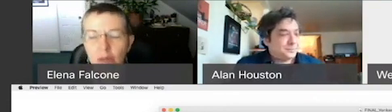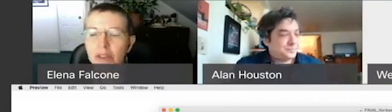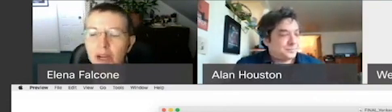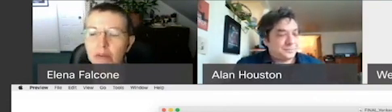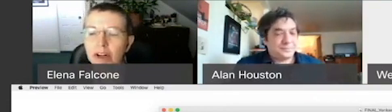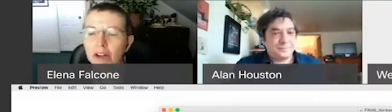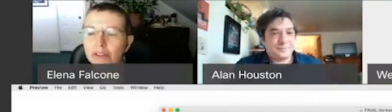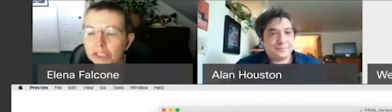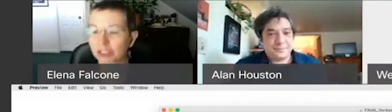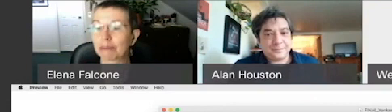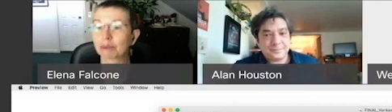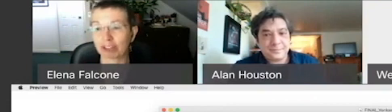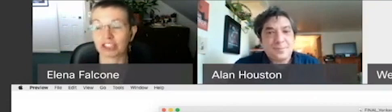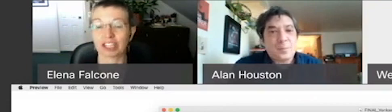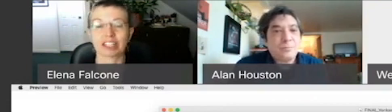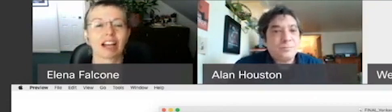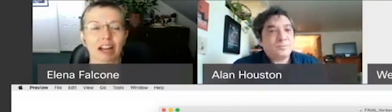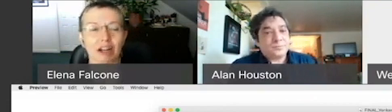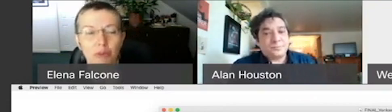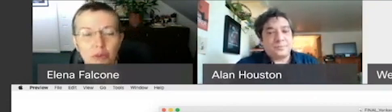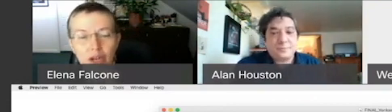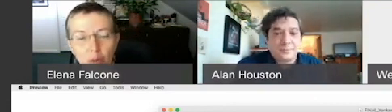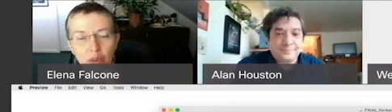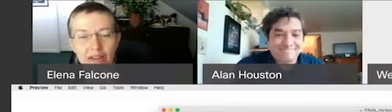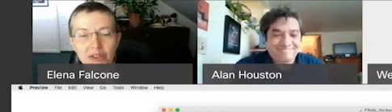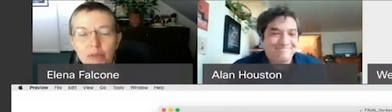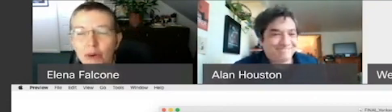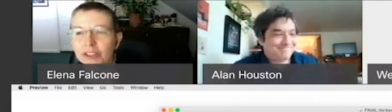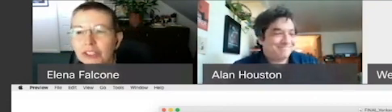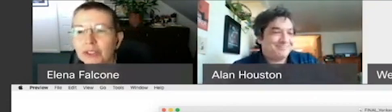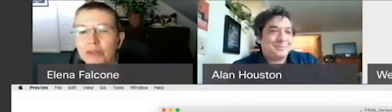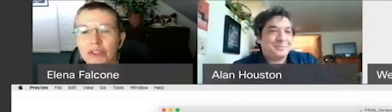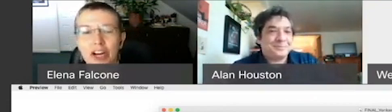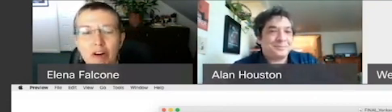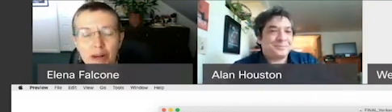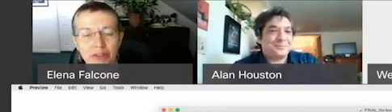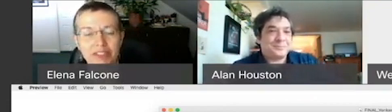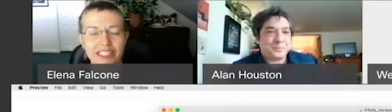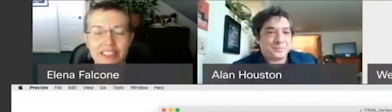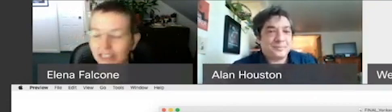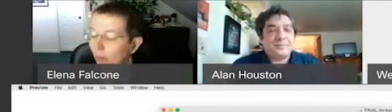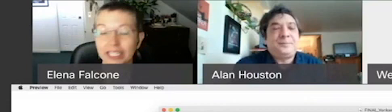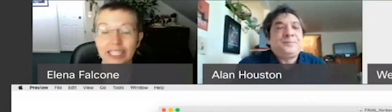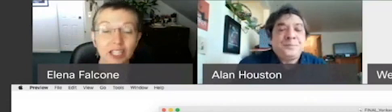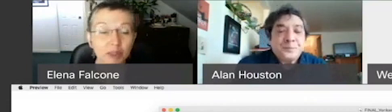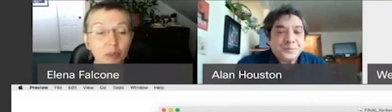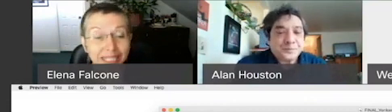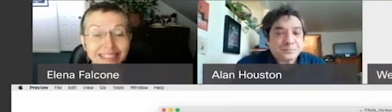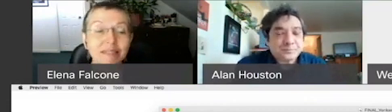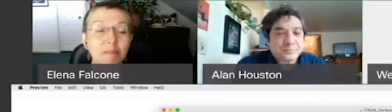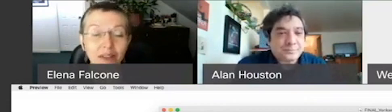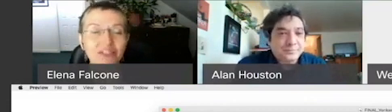on the Vision Labs project. I hope we'll have some more to share about this in the coming weeks and